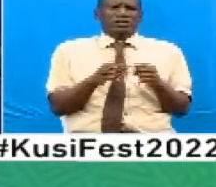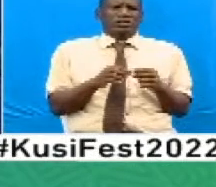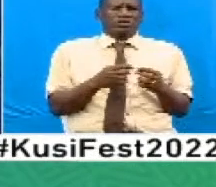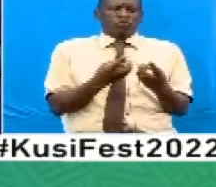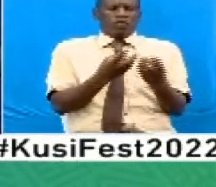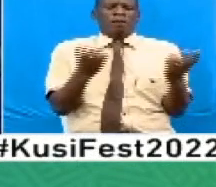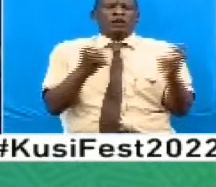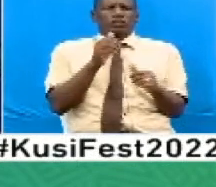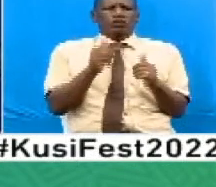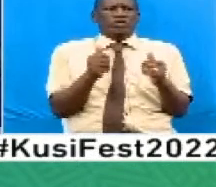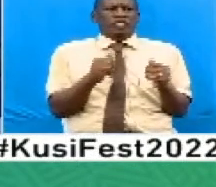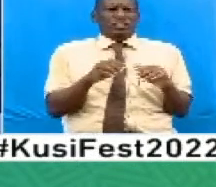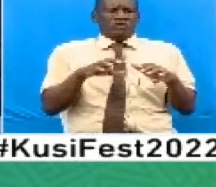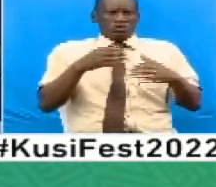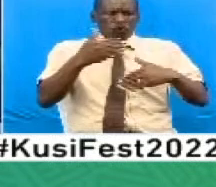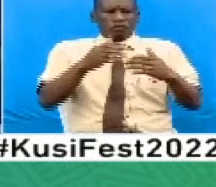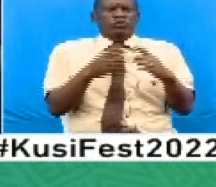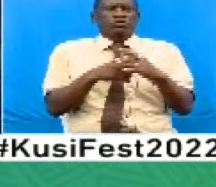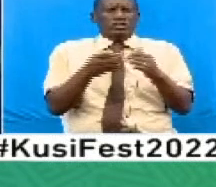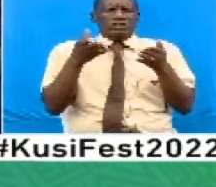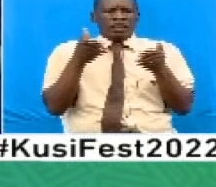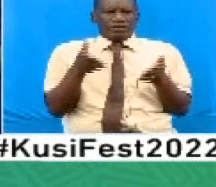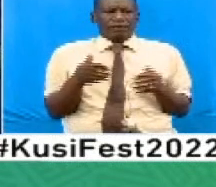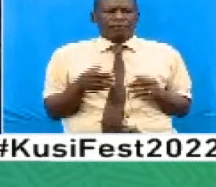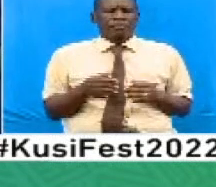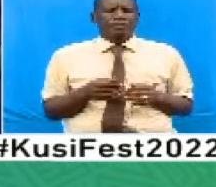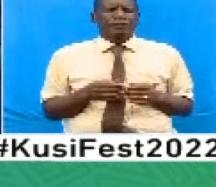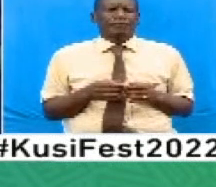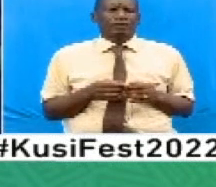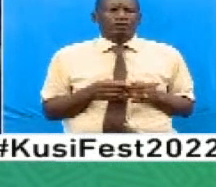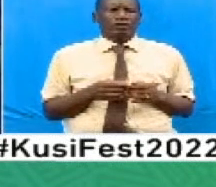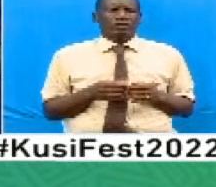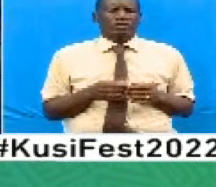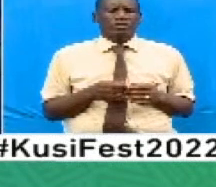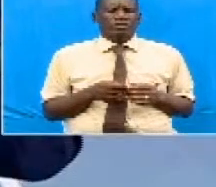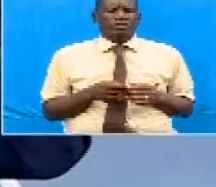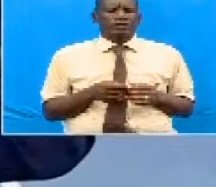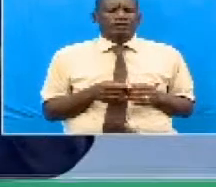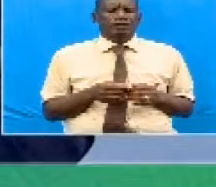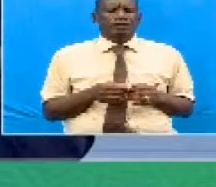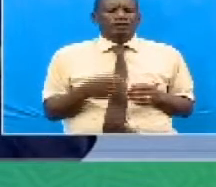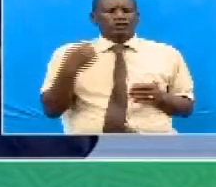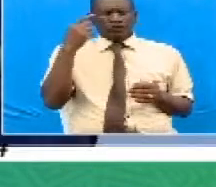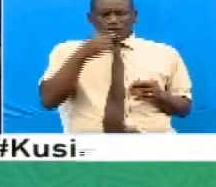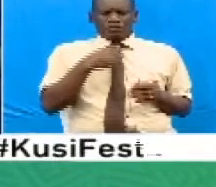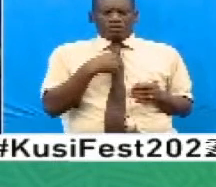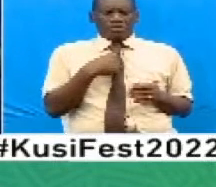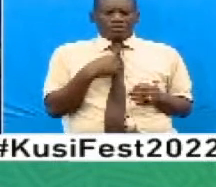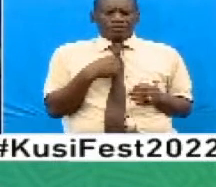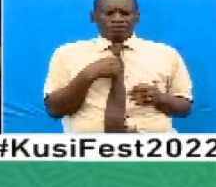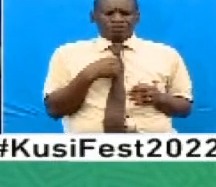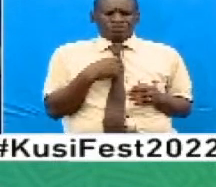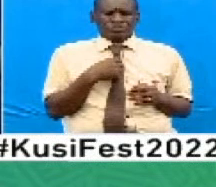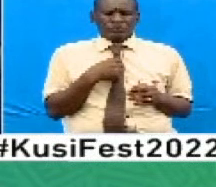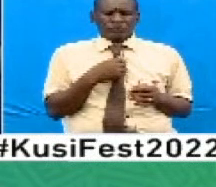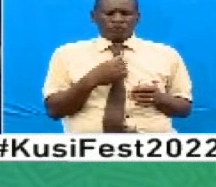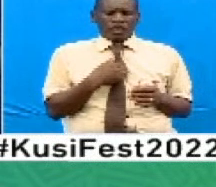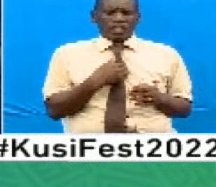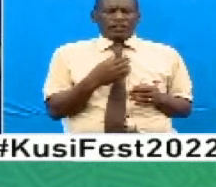that is about to go on stage. So for me, there were